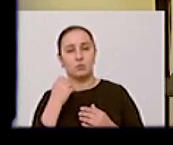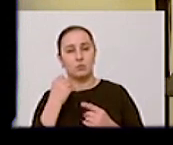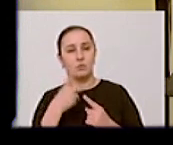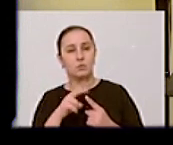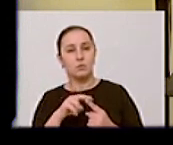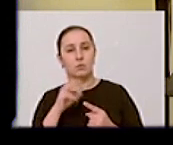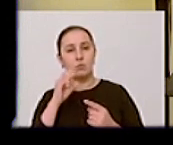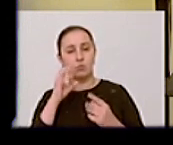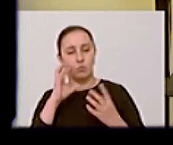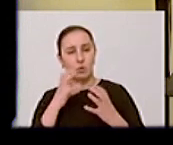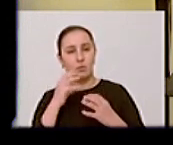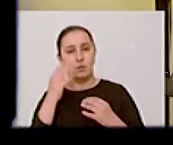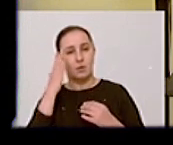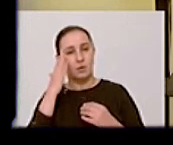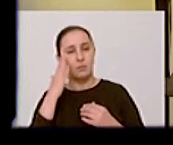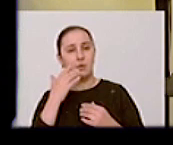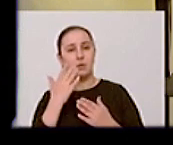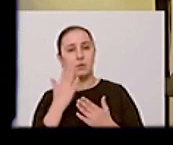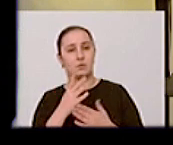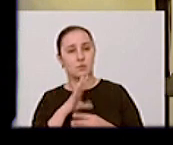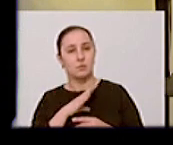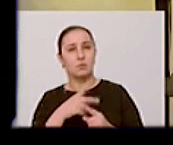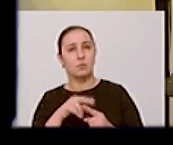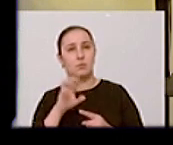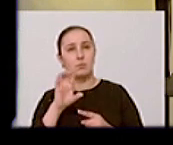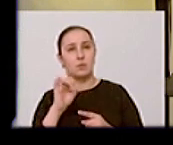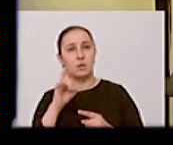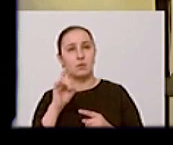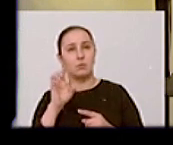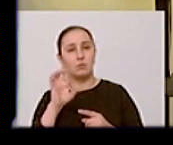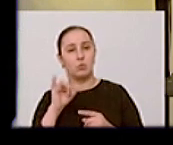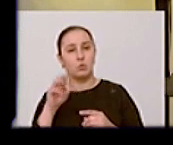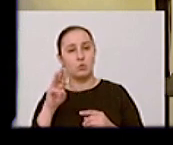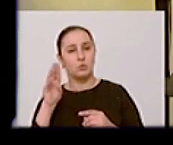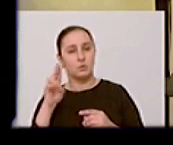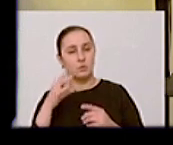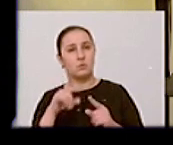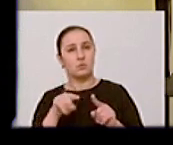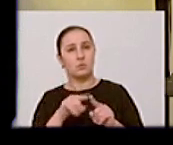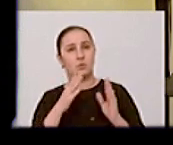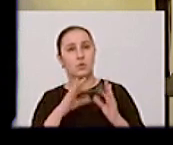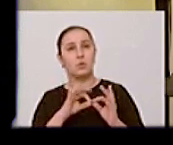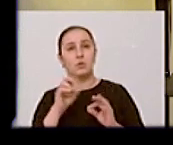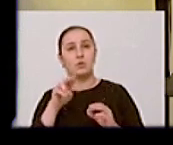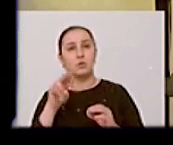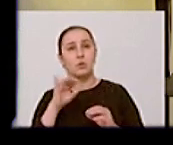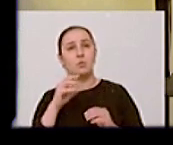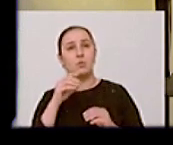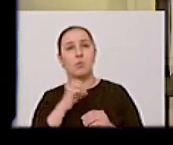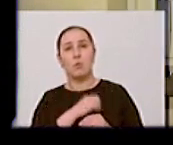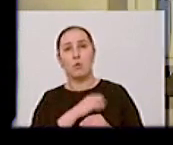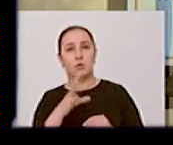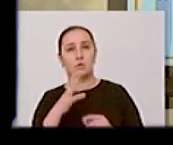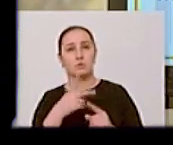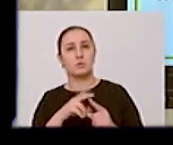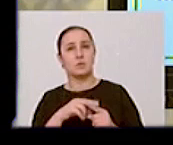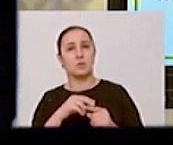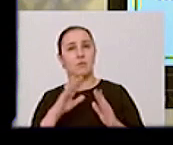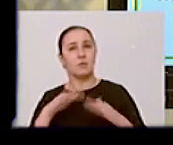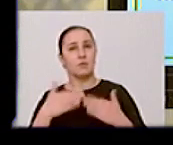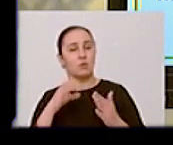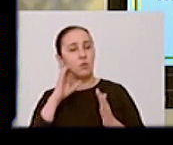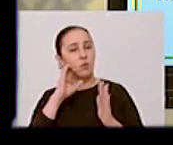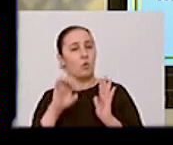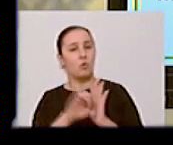ustasi, mukammal ilm egasi edi. Behbudiy shunday ta'riflagan edi. Domla, boyingizda nasihatga